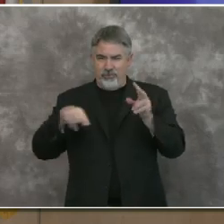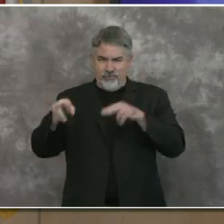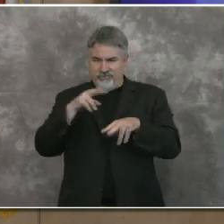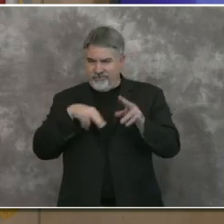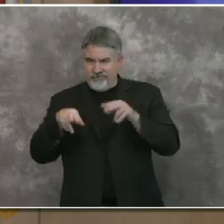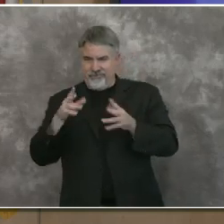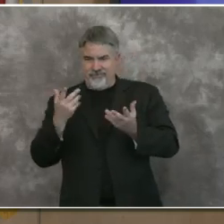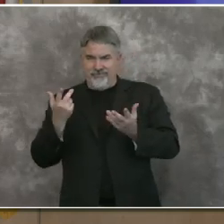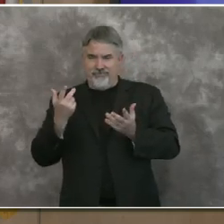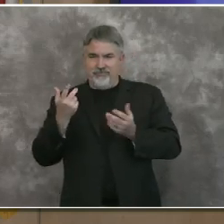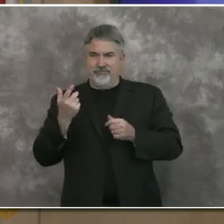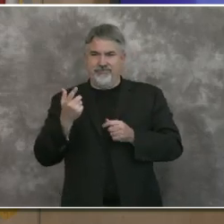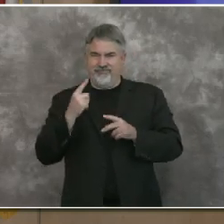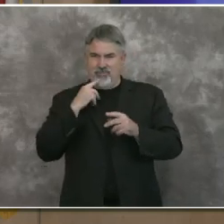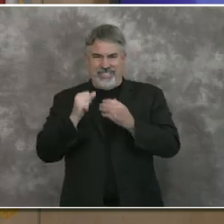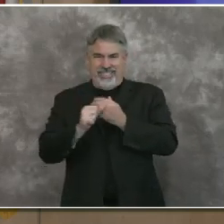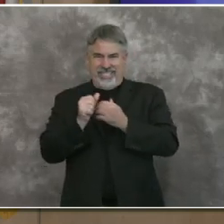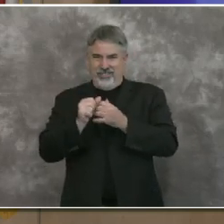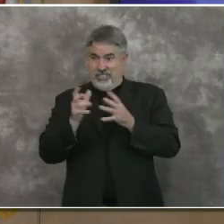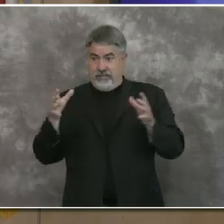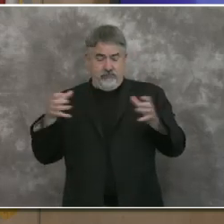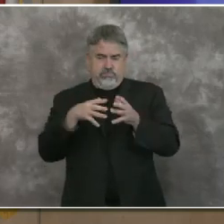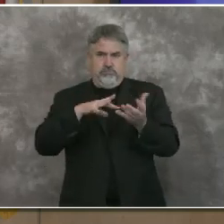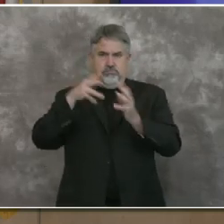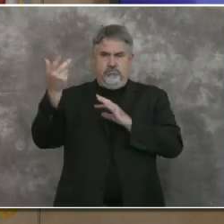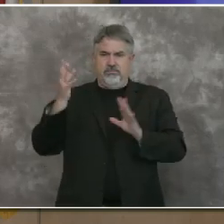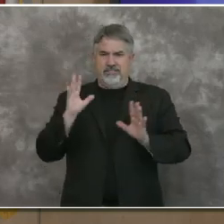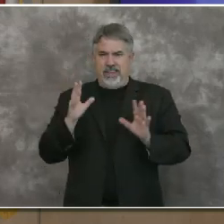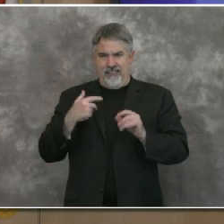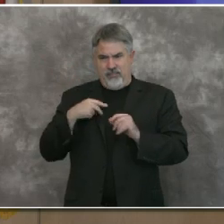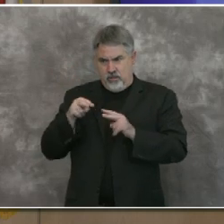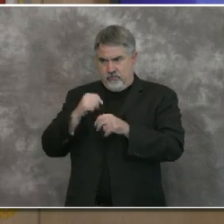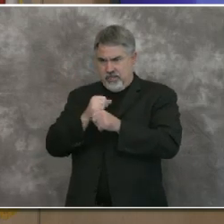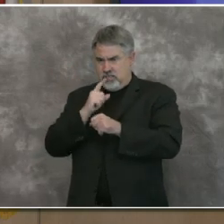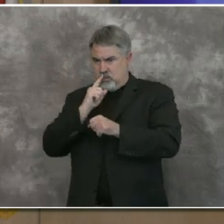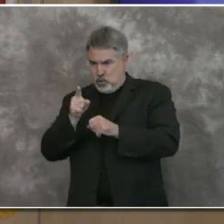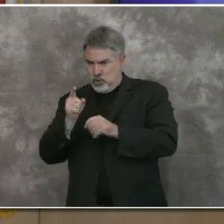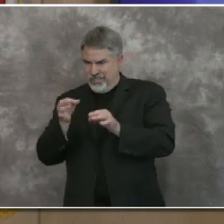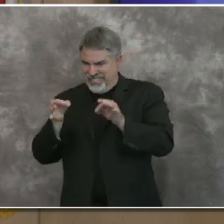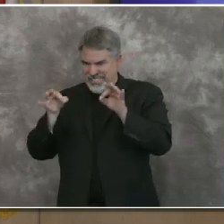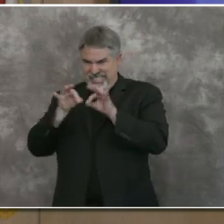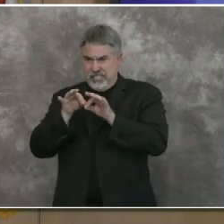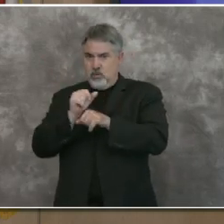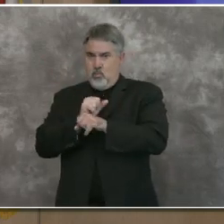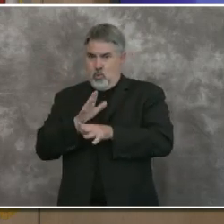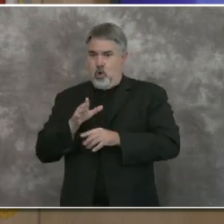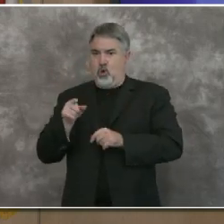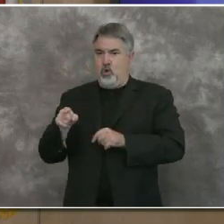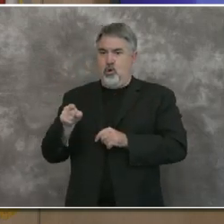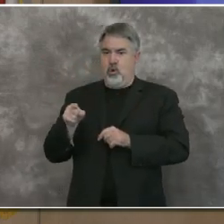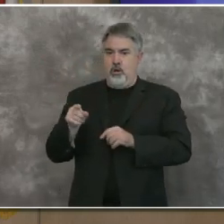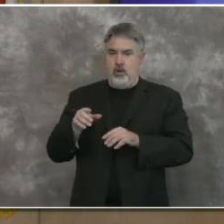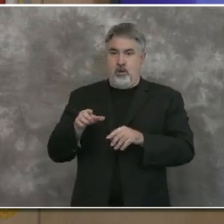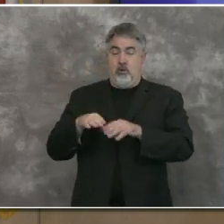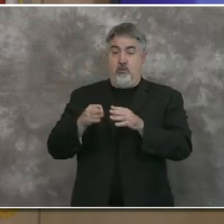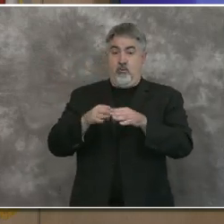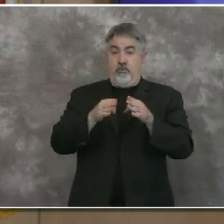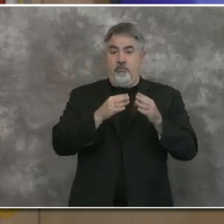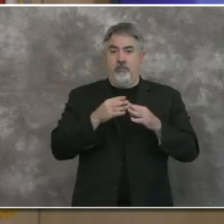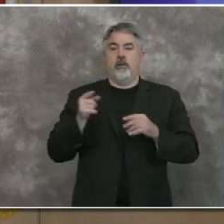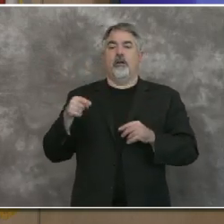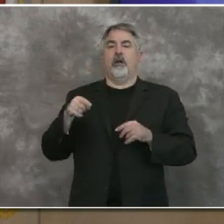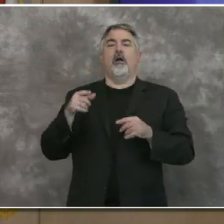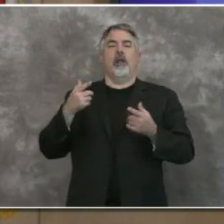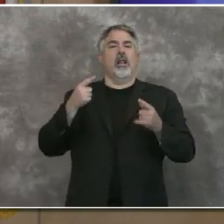to do those limitations in a way that ensures that the essential jobs and the newly reopening jobs can actually function. And